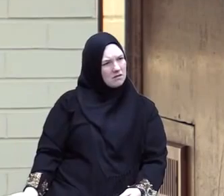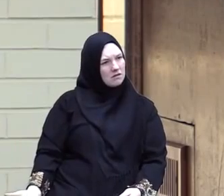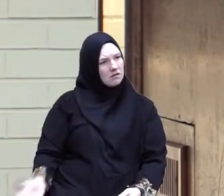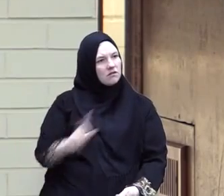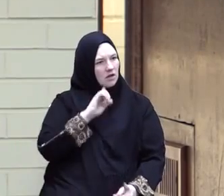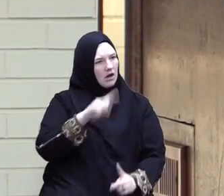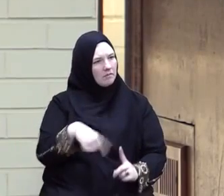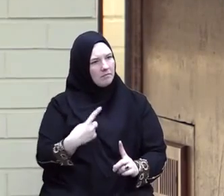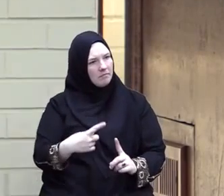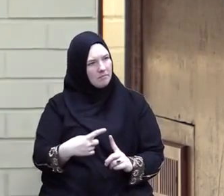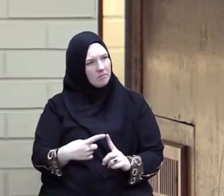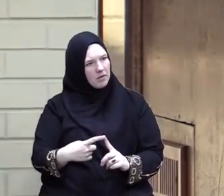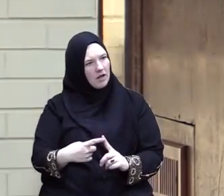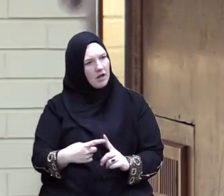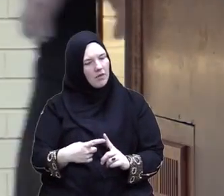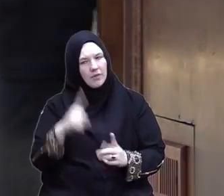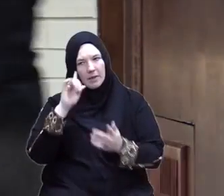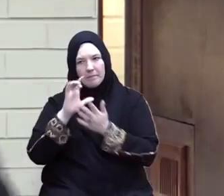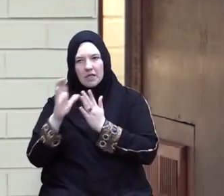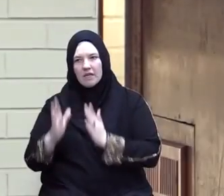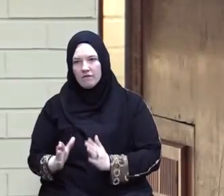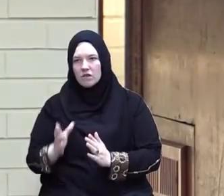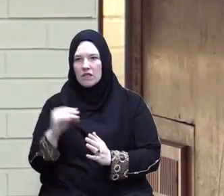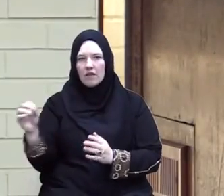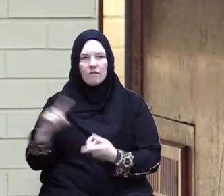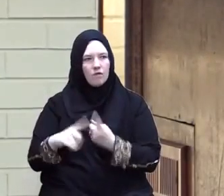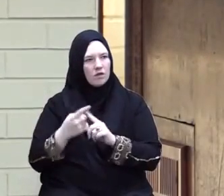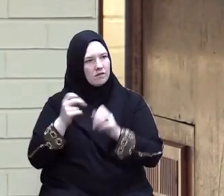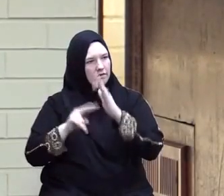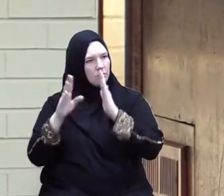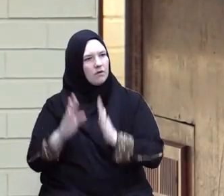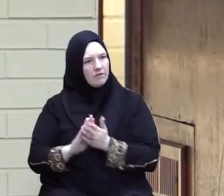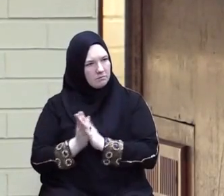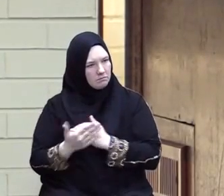Referring to the companions of the Prophet sallallahu alaihi wasallam.